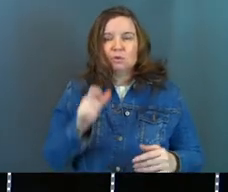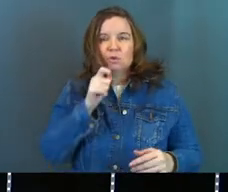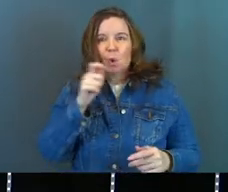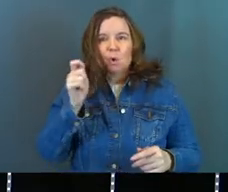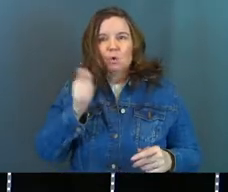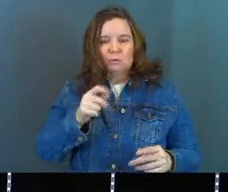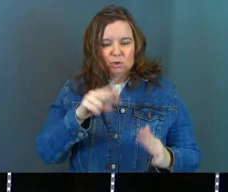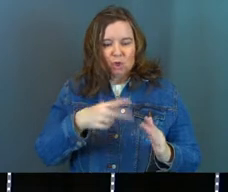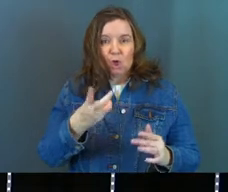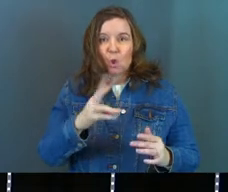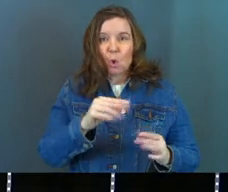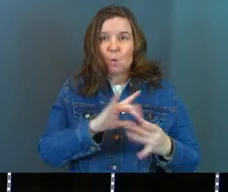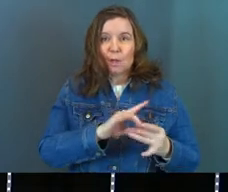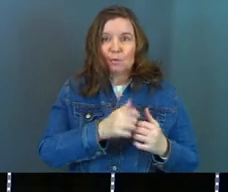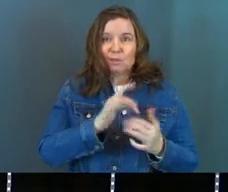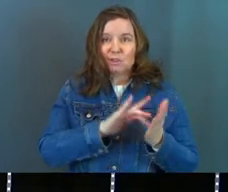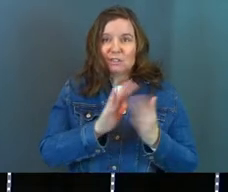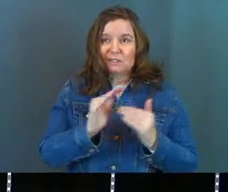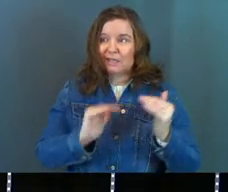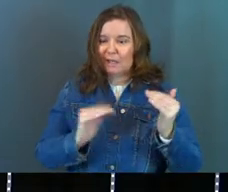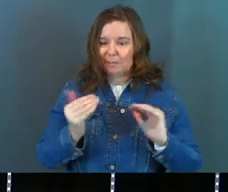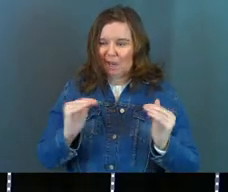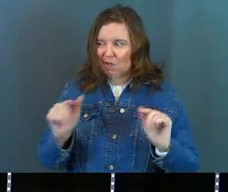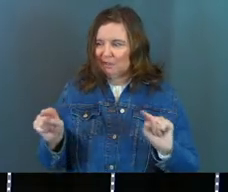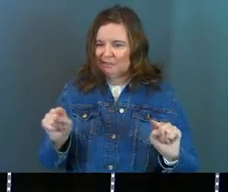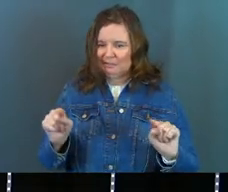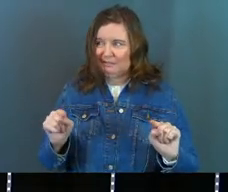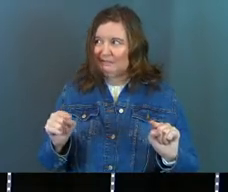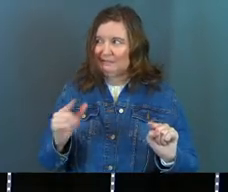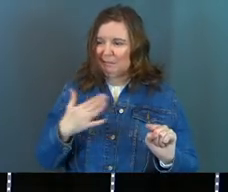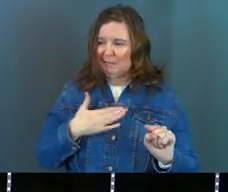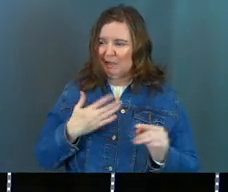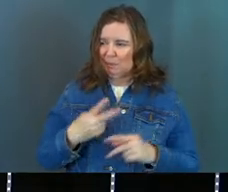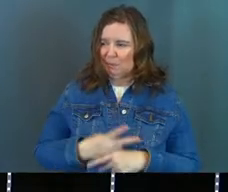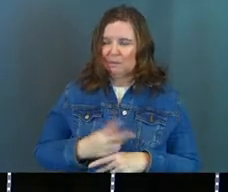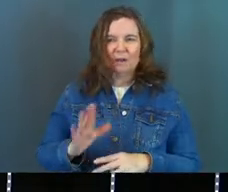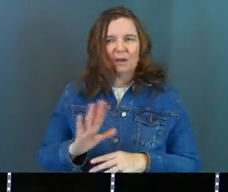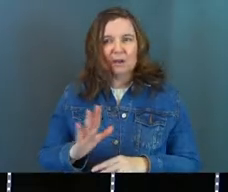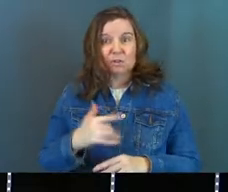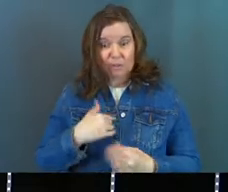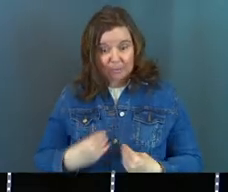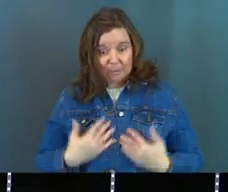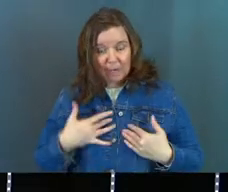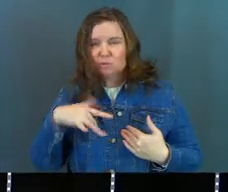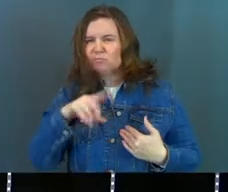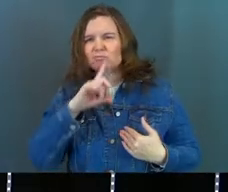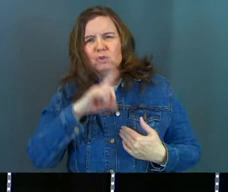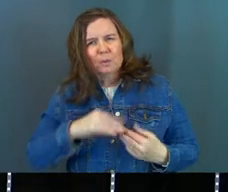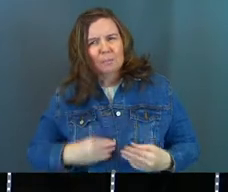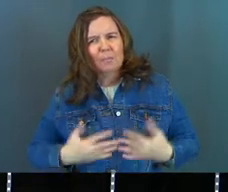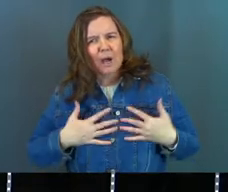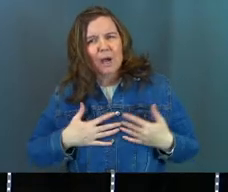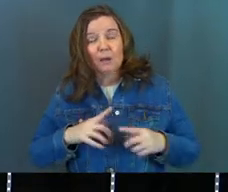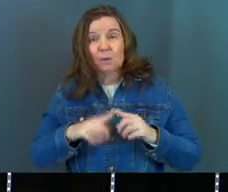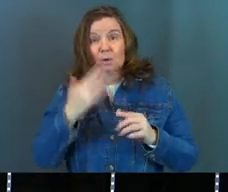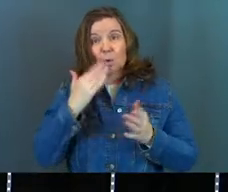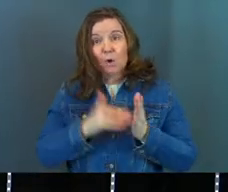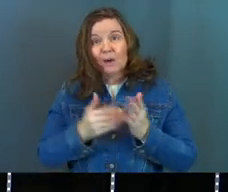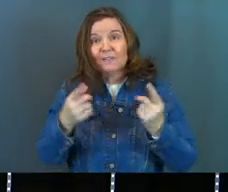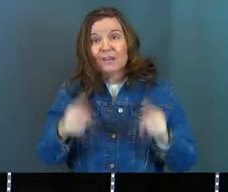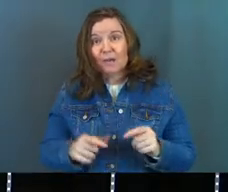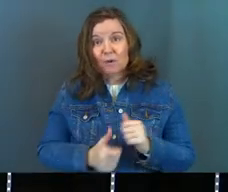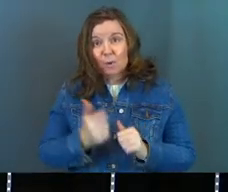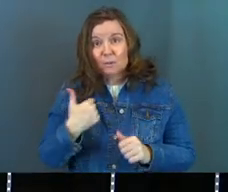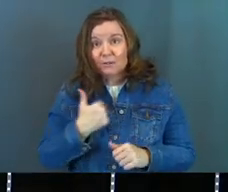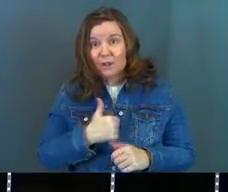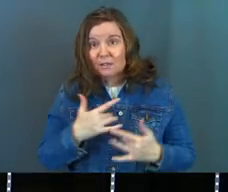Don't judge your own relationship with Jesus based on what they're doing. Why? Shouldn't I be inspired? Sure, you should be inspired. But you know what often happens